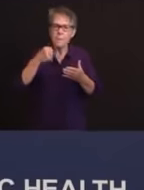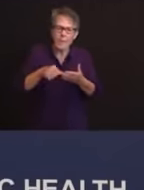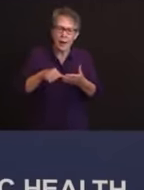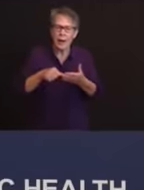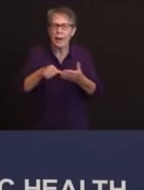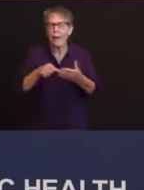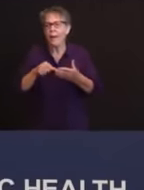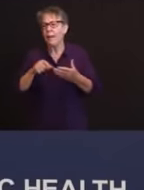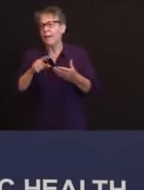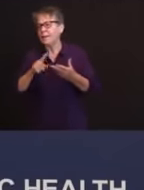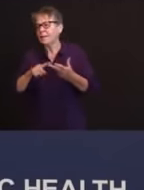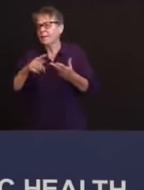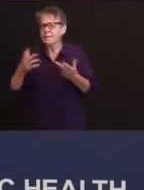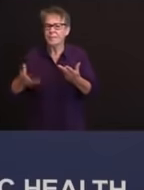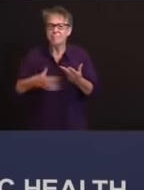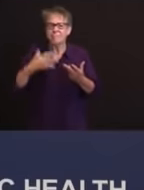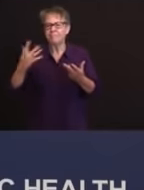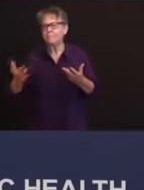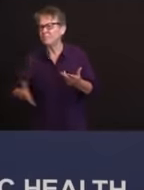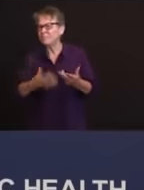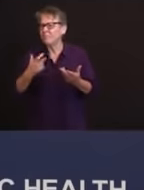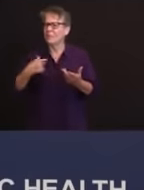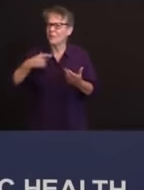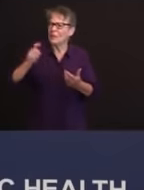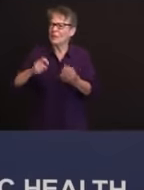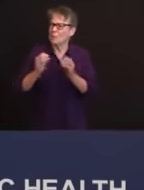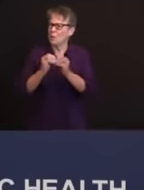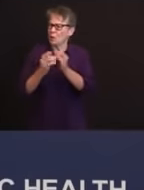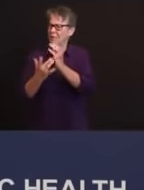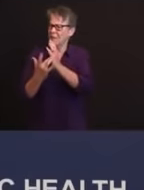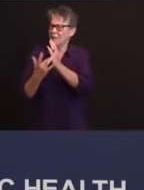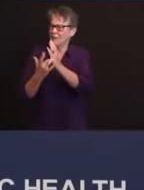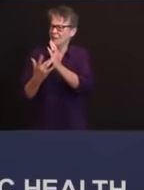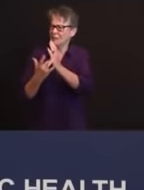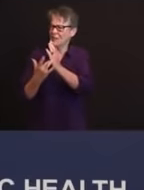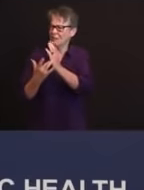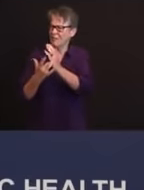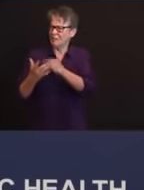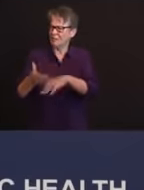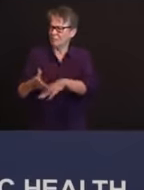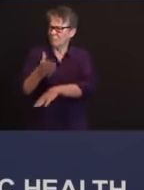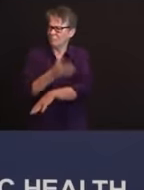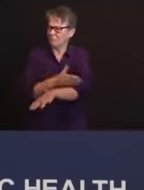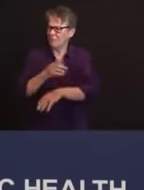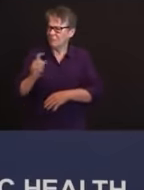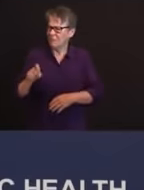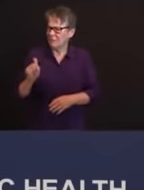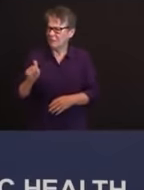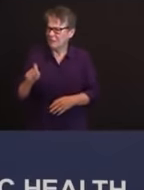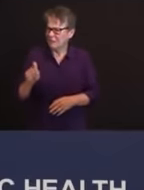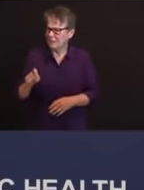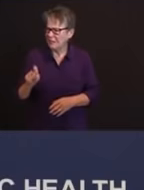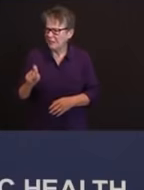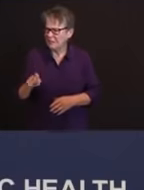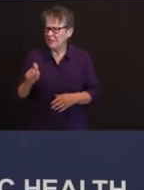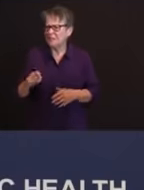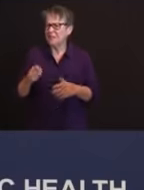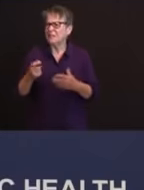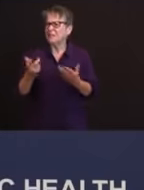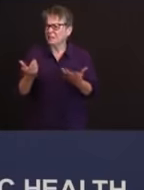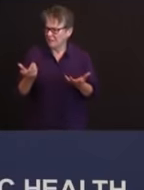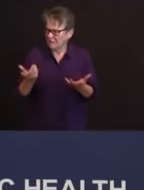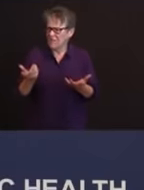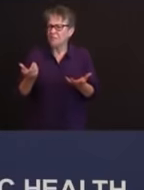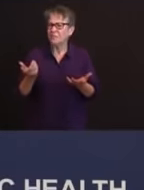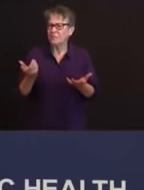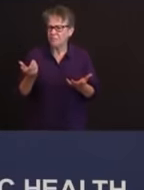that, but I'm not surprised by this is the sequencing that we have, we've previewed, and I believe we have to certify by